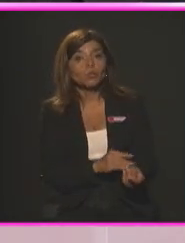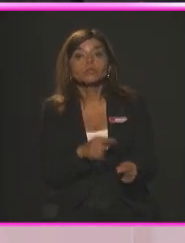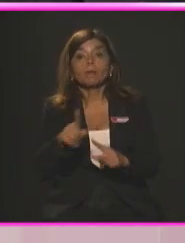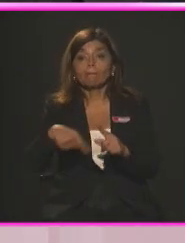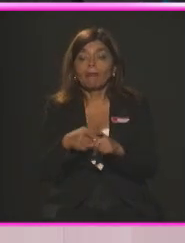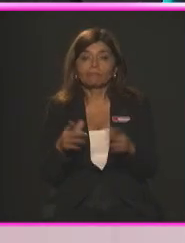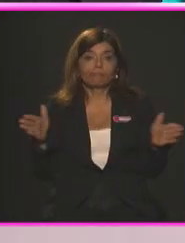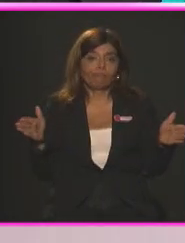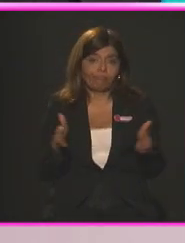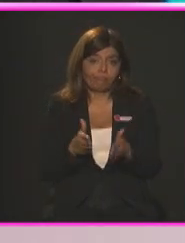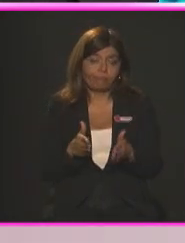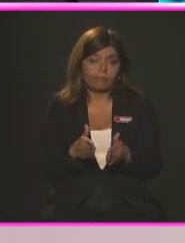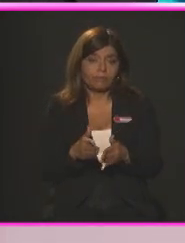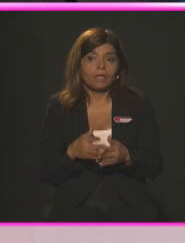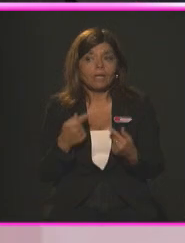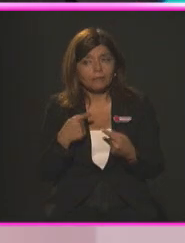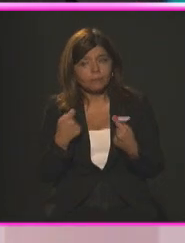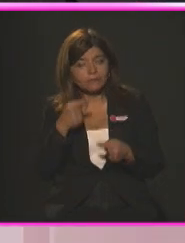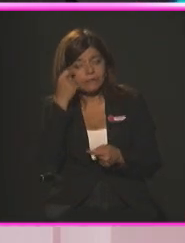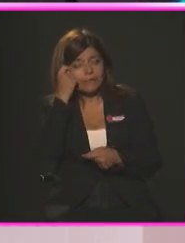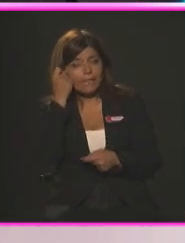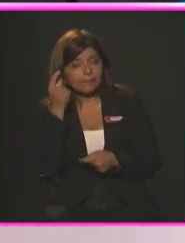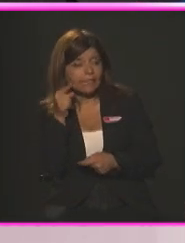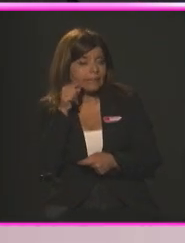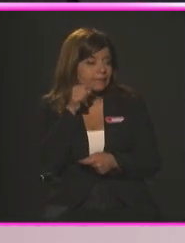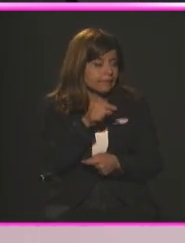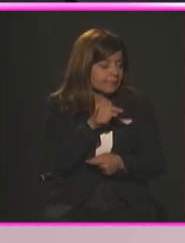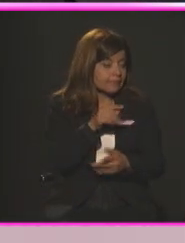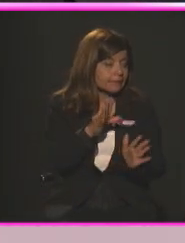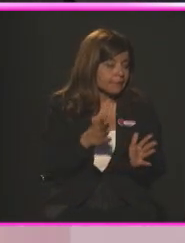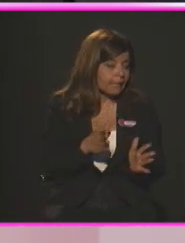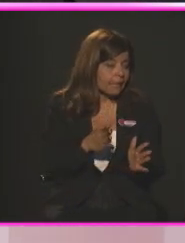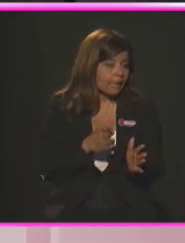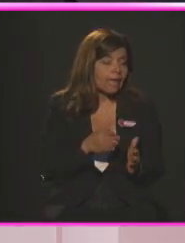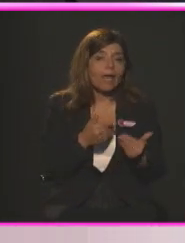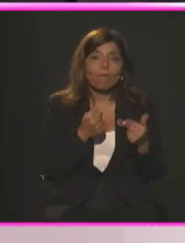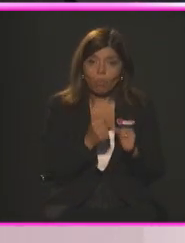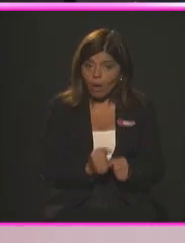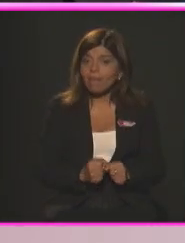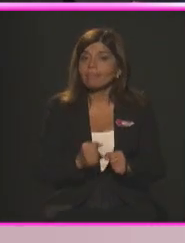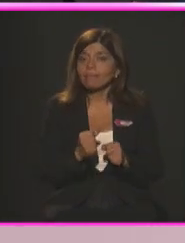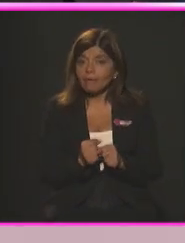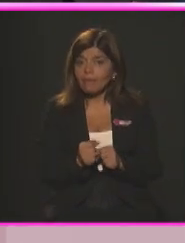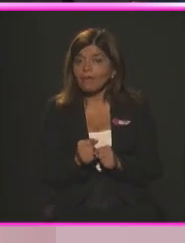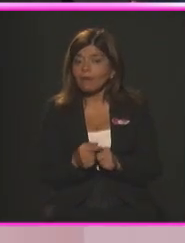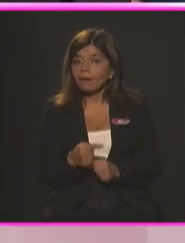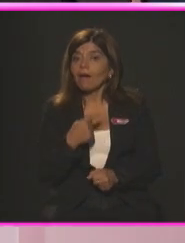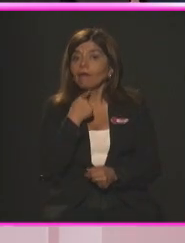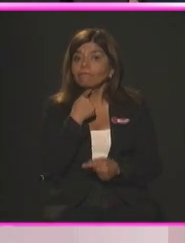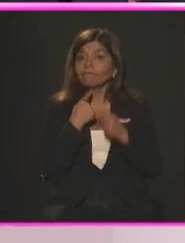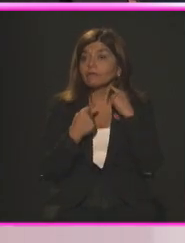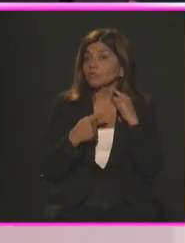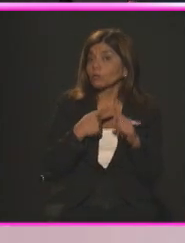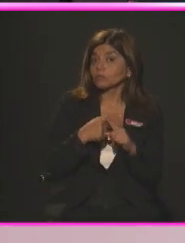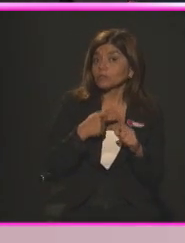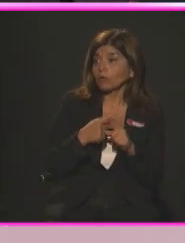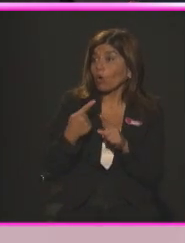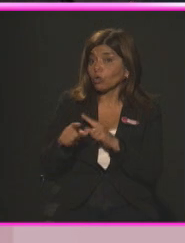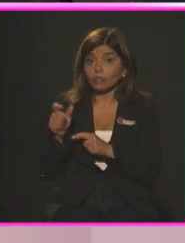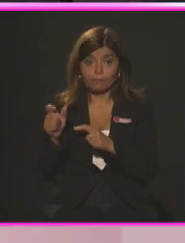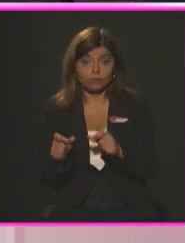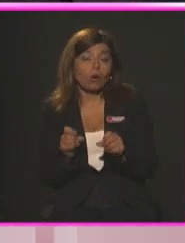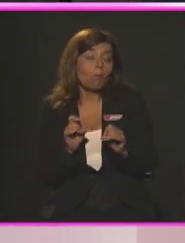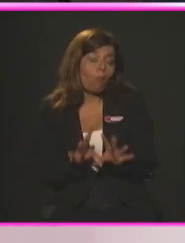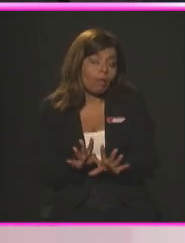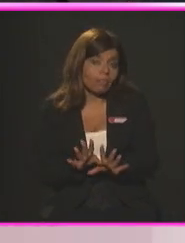trying to understand whether this kind of simple intervention can have important effects for more people. To build on